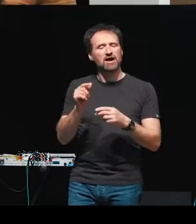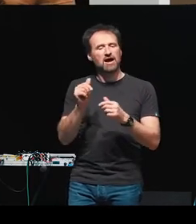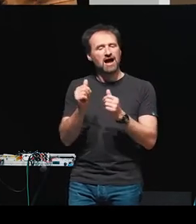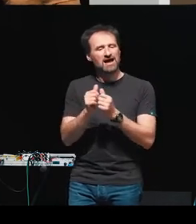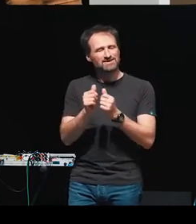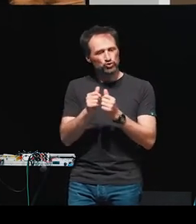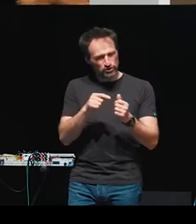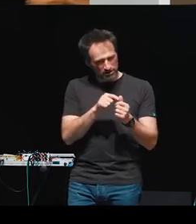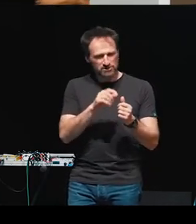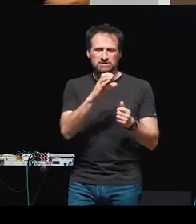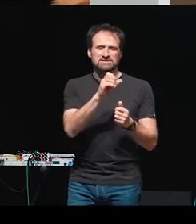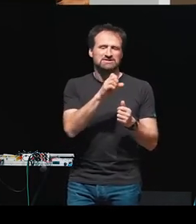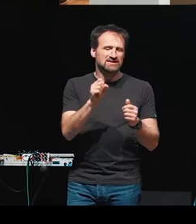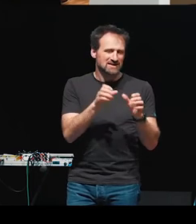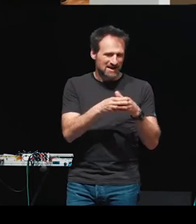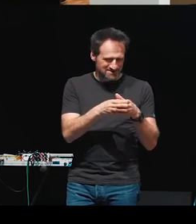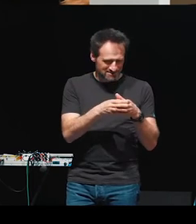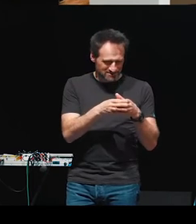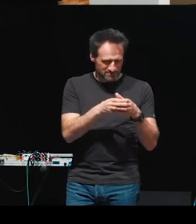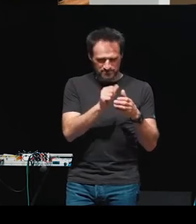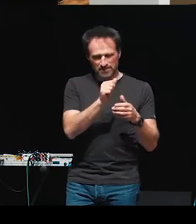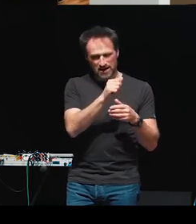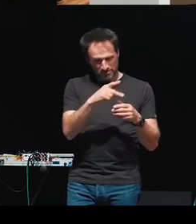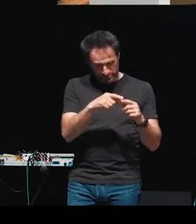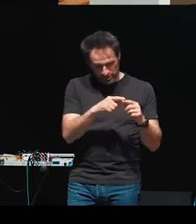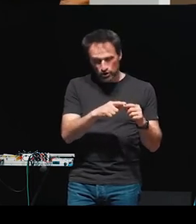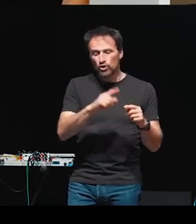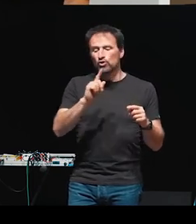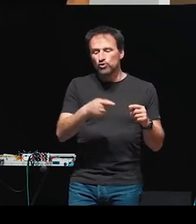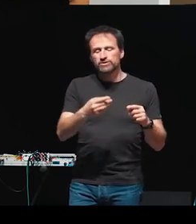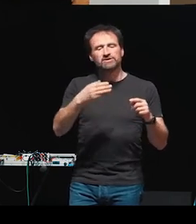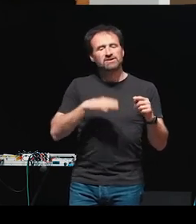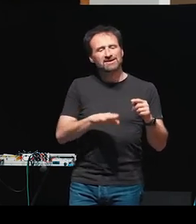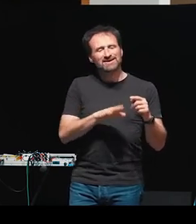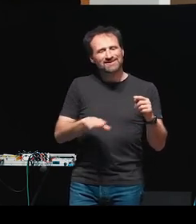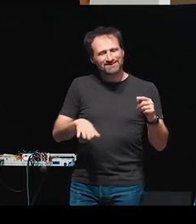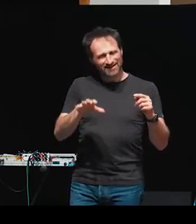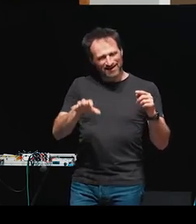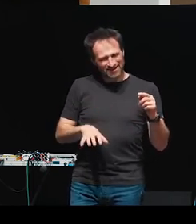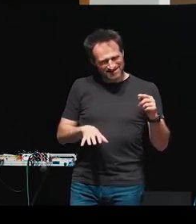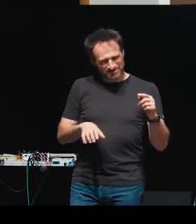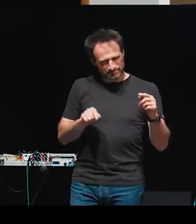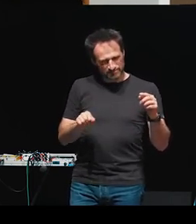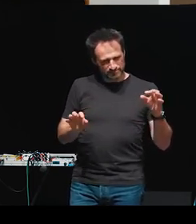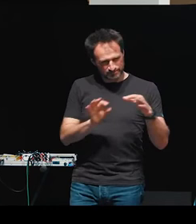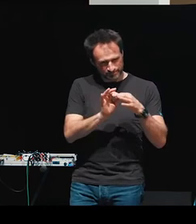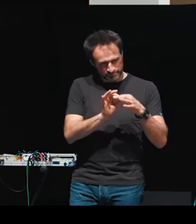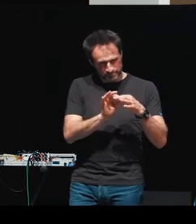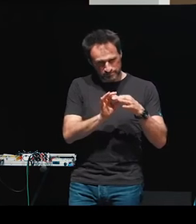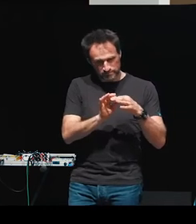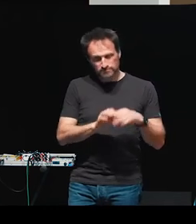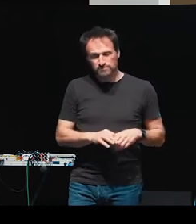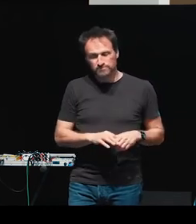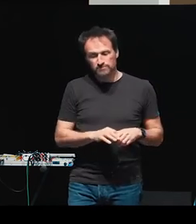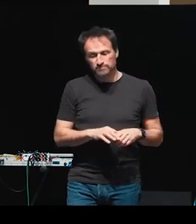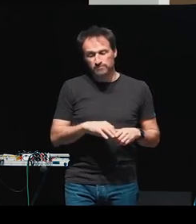it a CSS class of app. And the other list is the list of children. These, of course, both are equivalent and